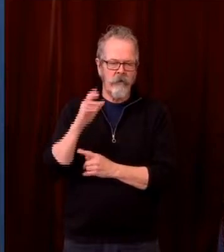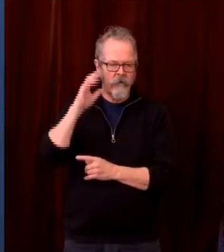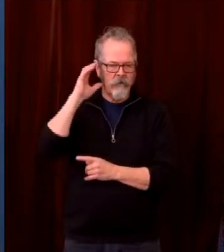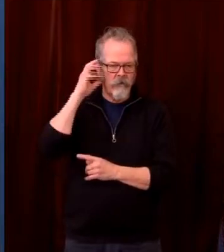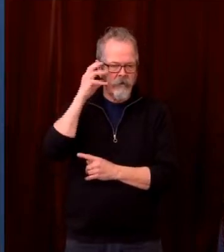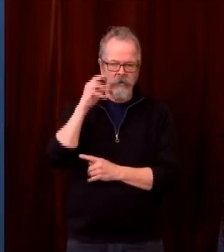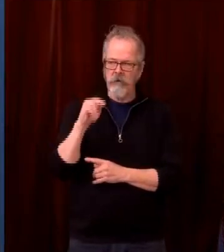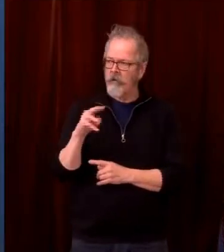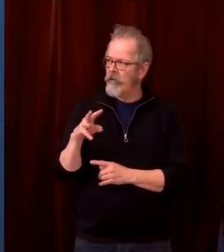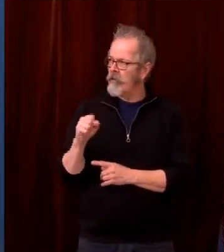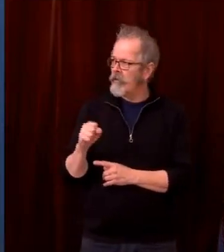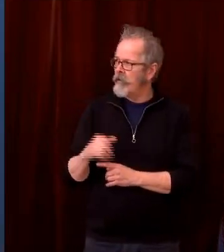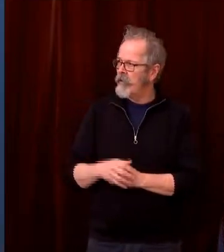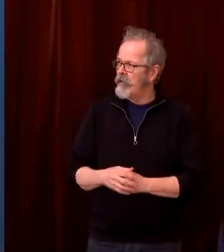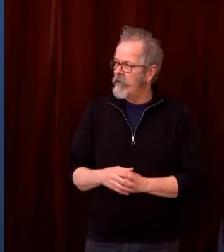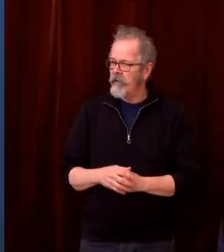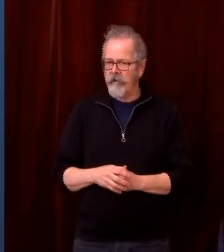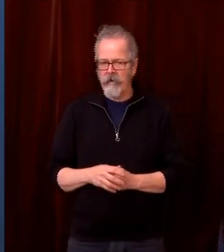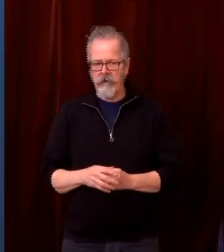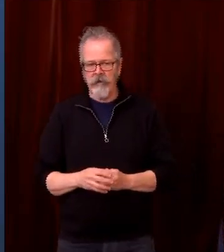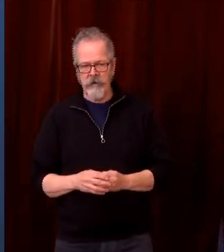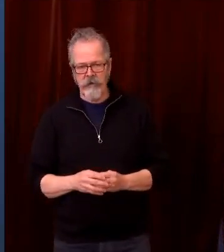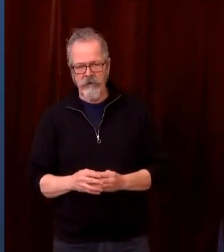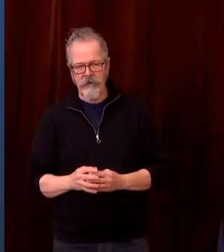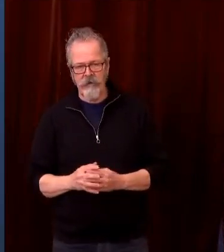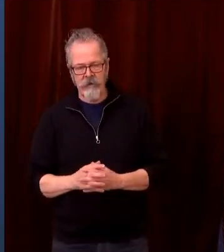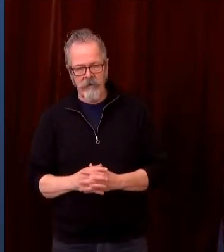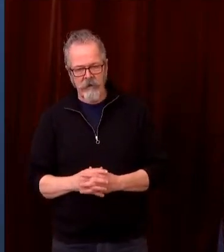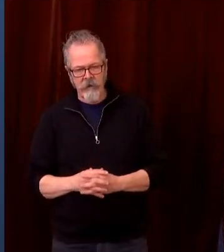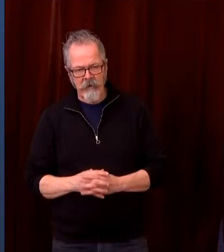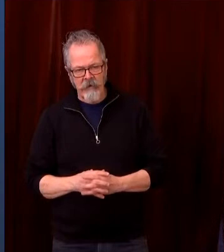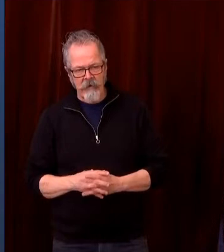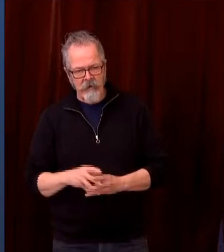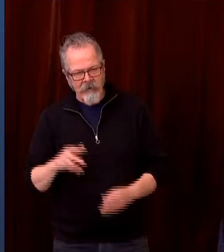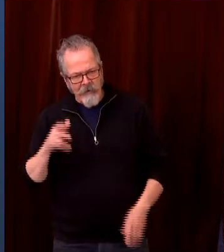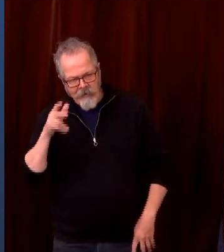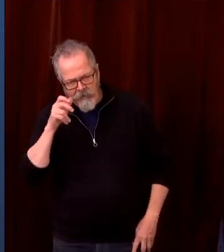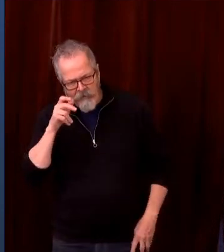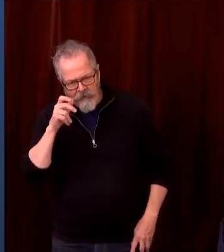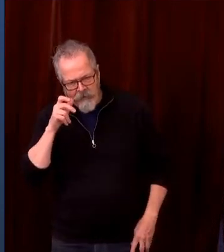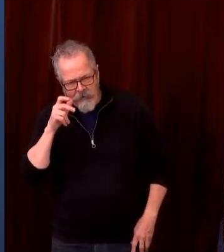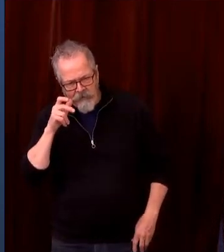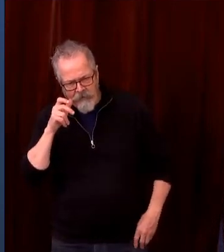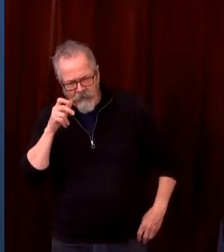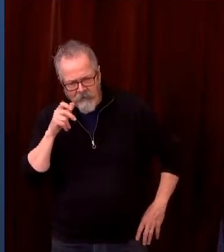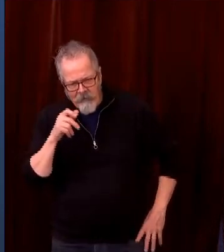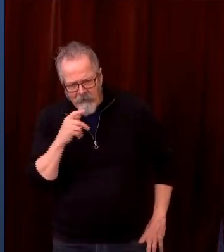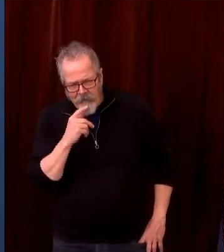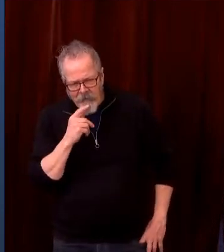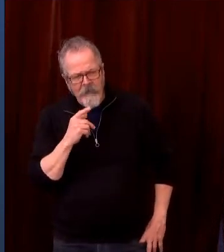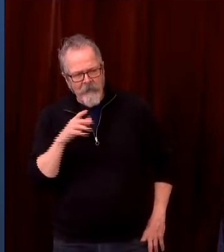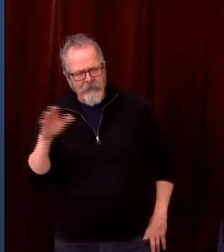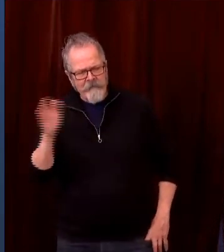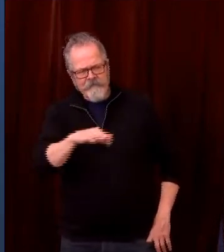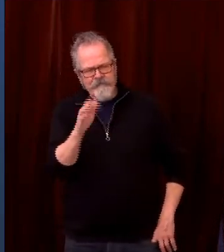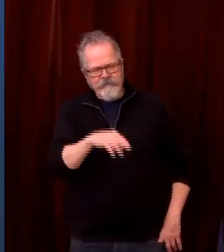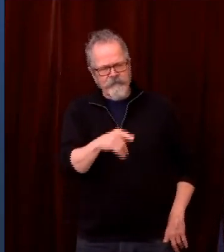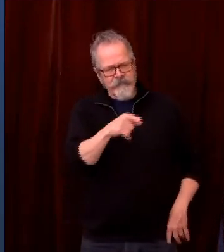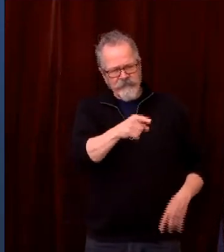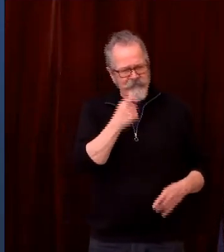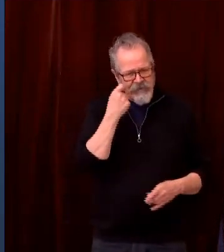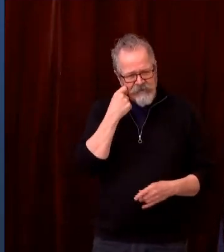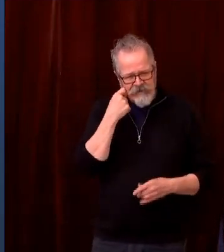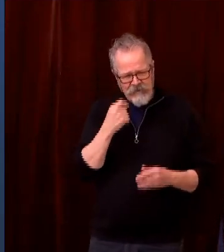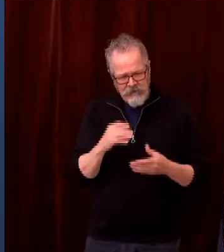Hi, Governor. This is something you've addressed before, but I'd like to ask it again. Thousands of people who qualify for the COVID-19 vaccine